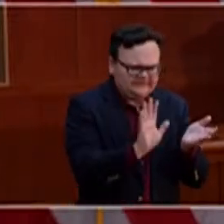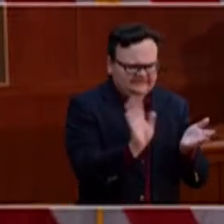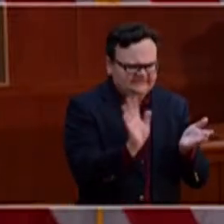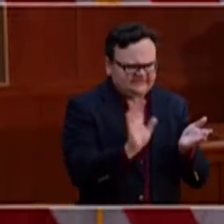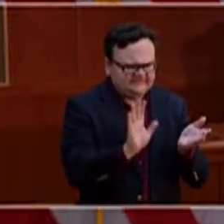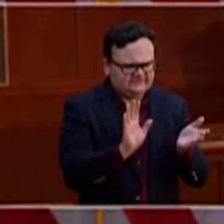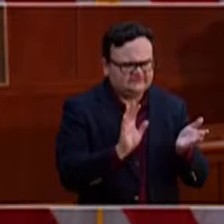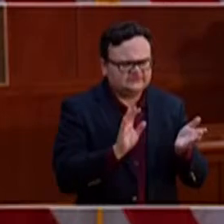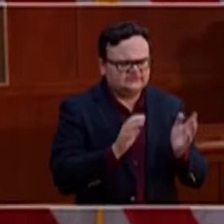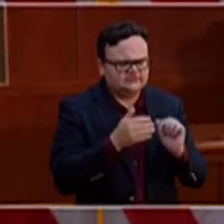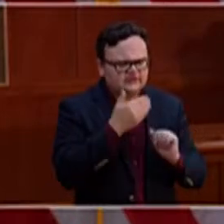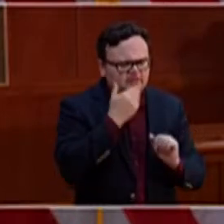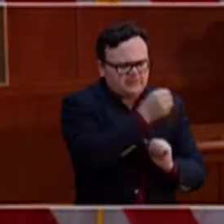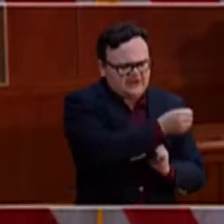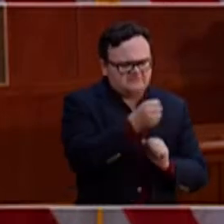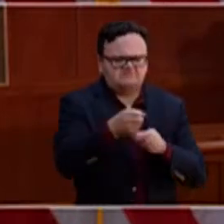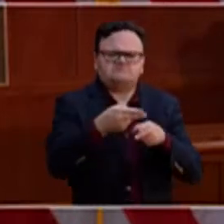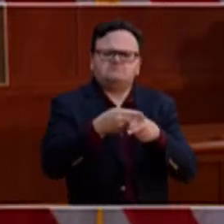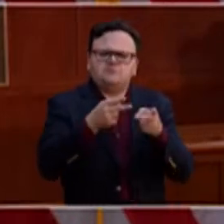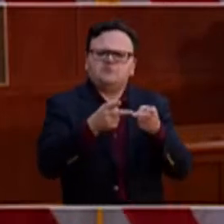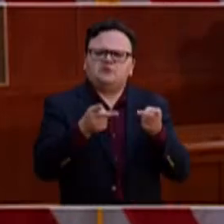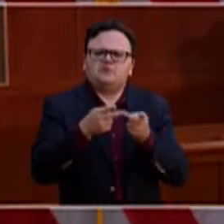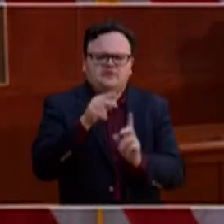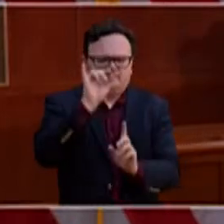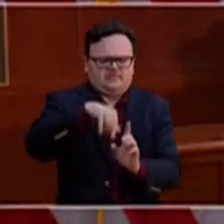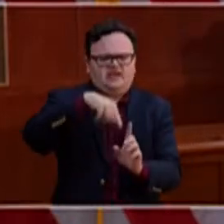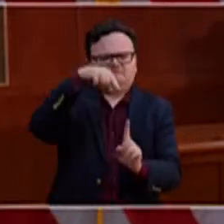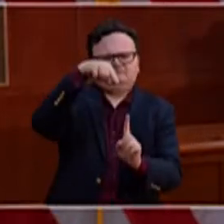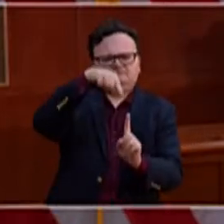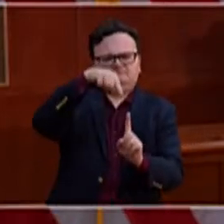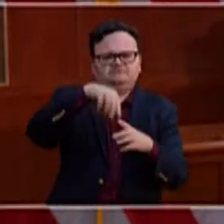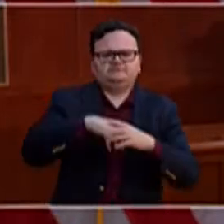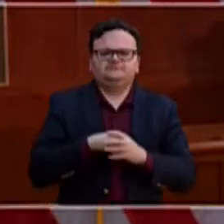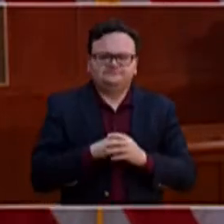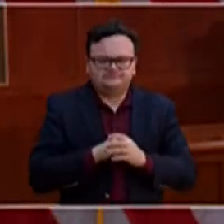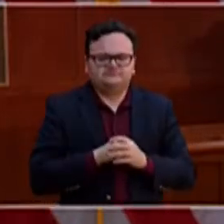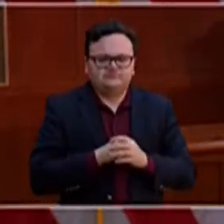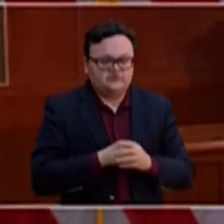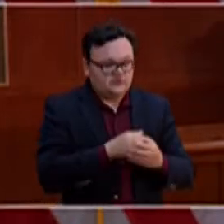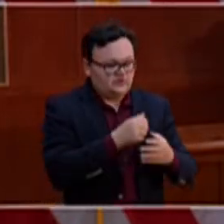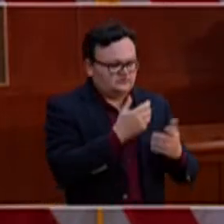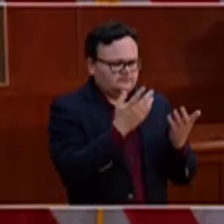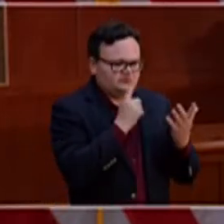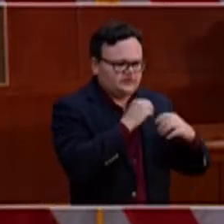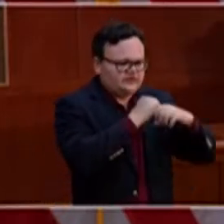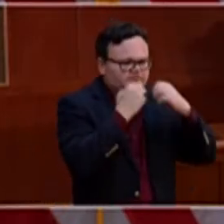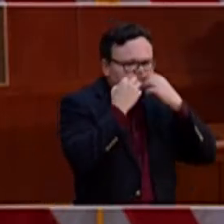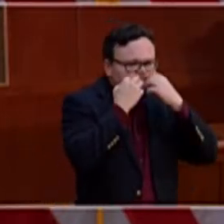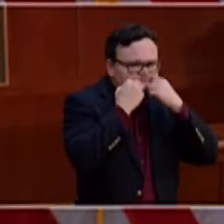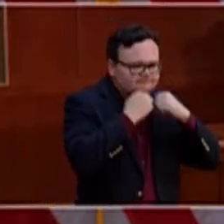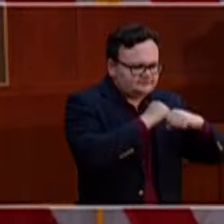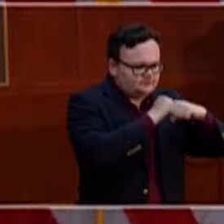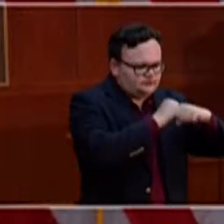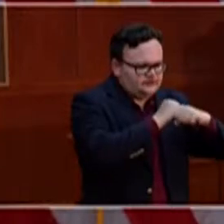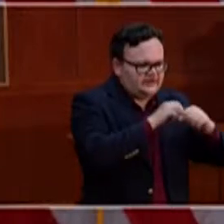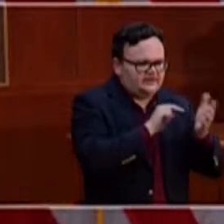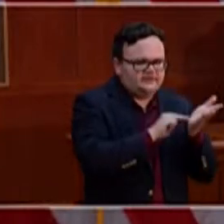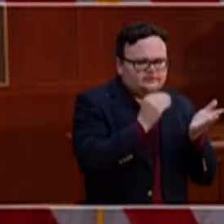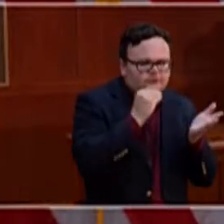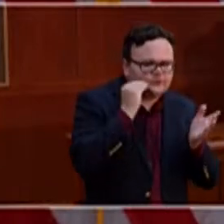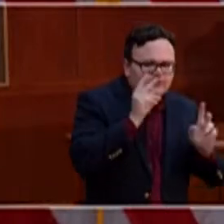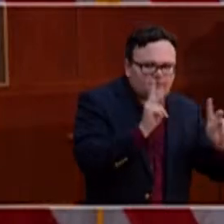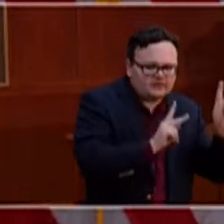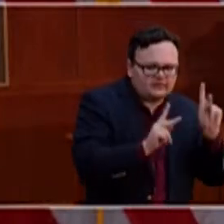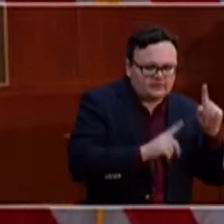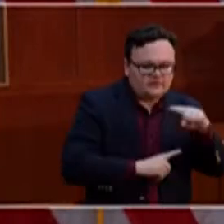this is, I think, helpful for long-term care residents, but it's also helpful for hospitals to be able to manage